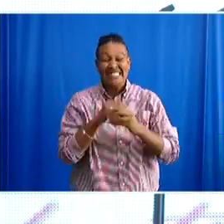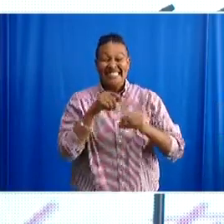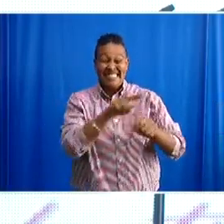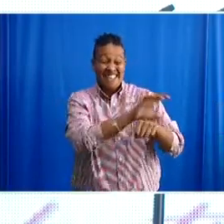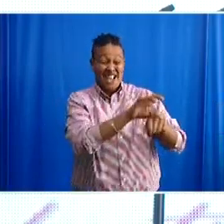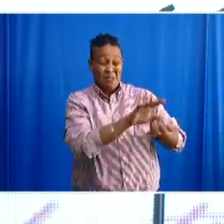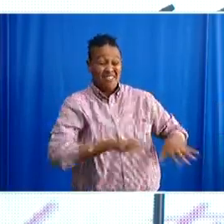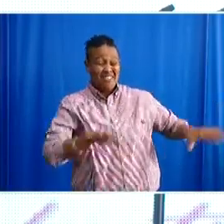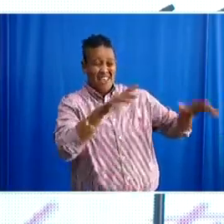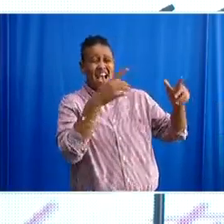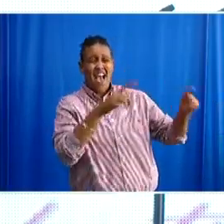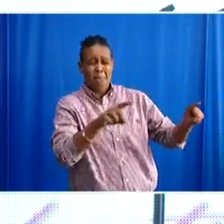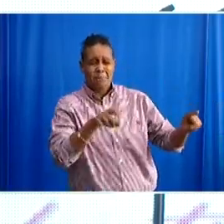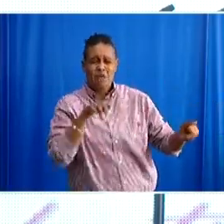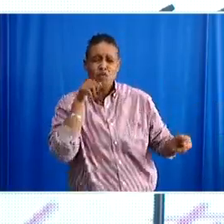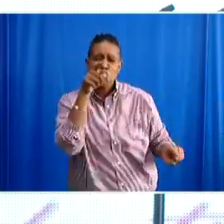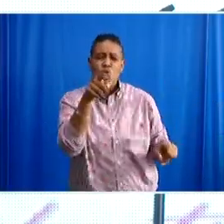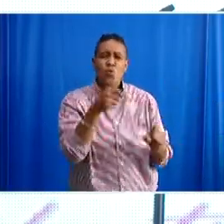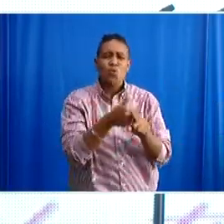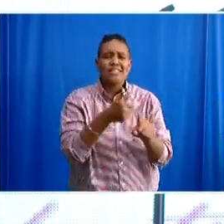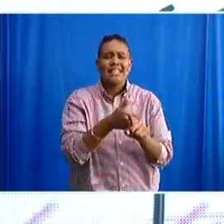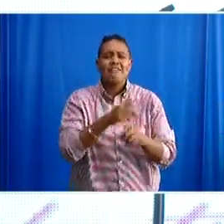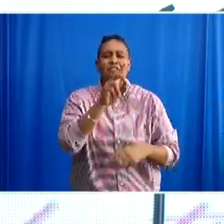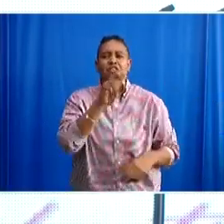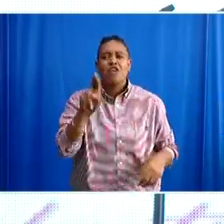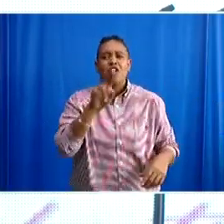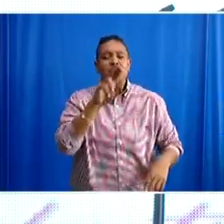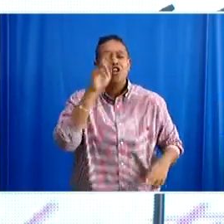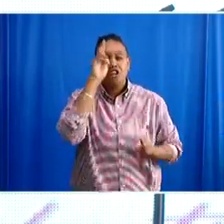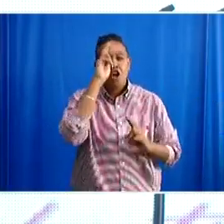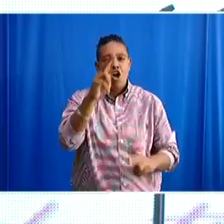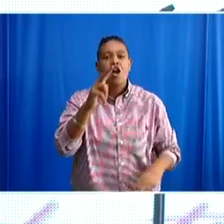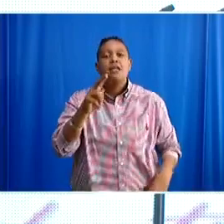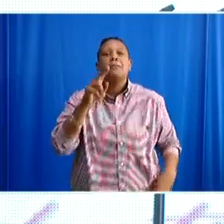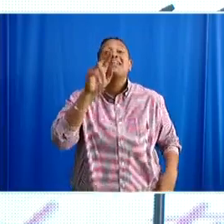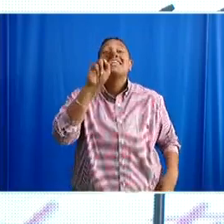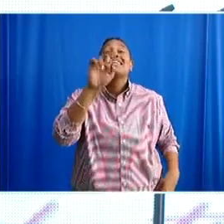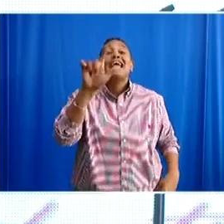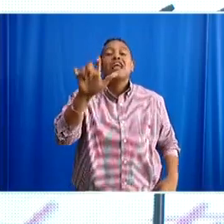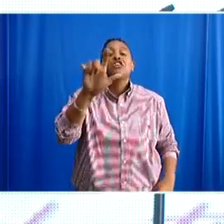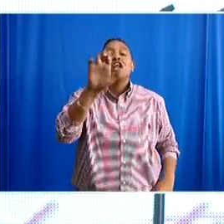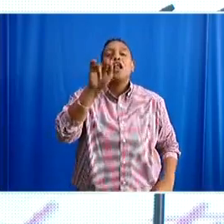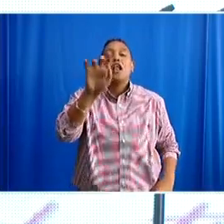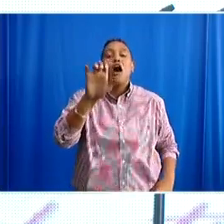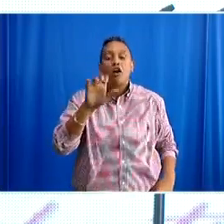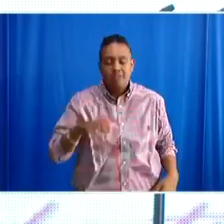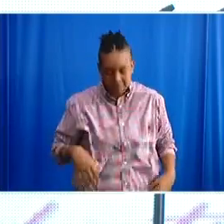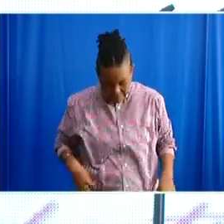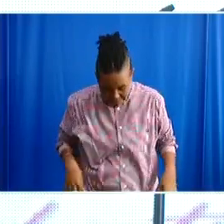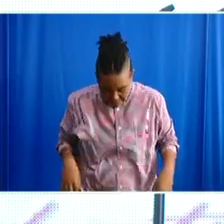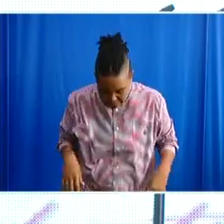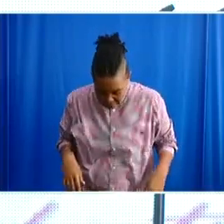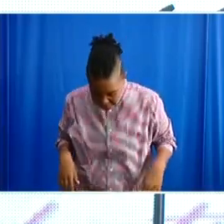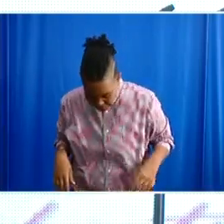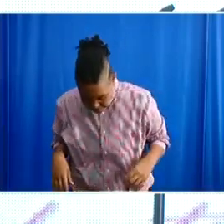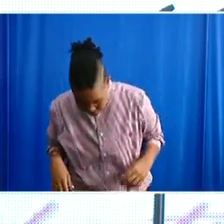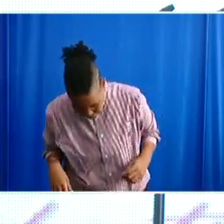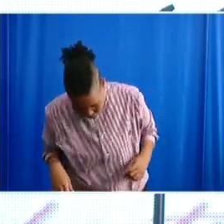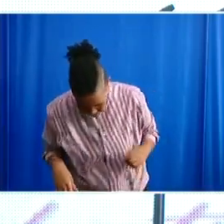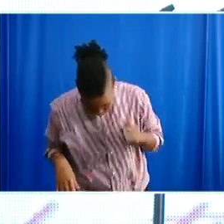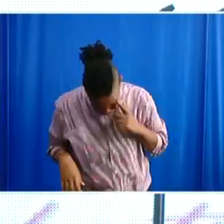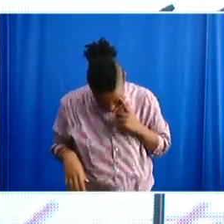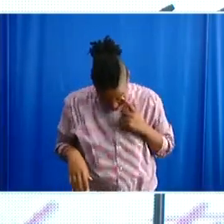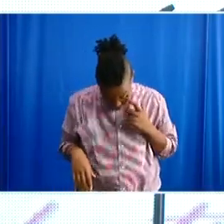region. And to you, Dr. the Honorable Nigel Clark,